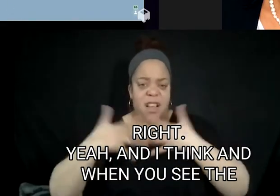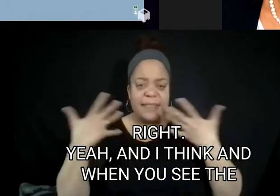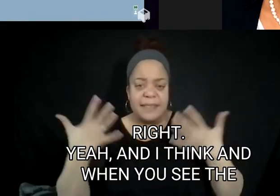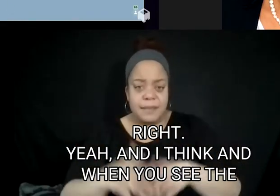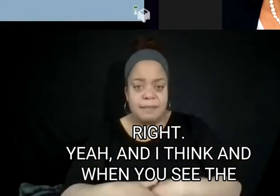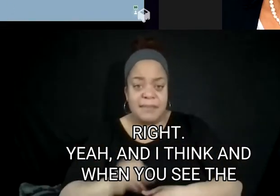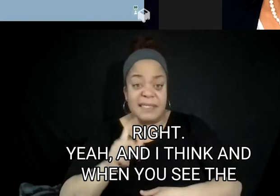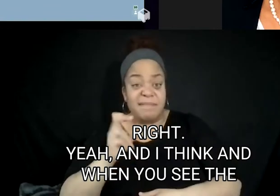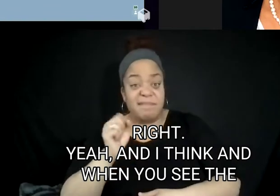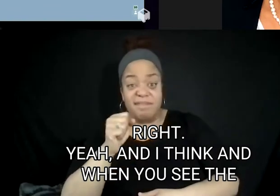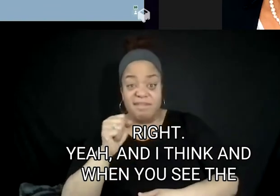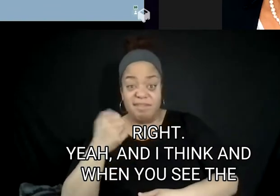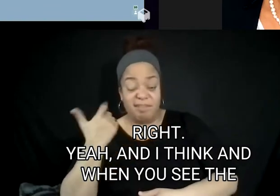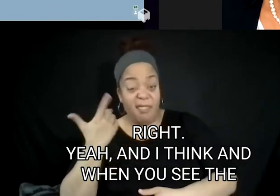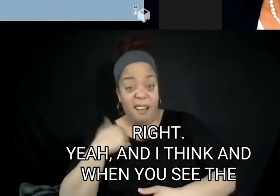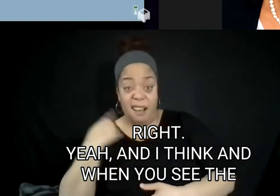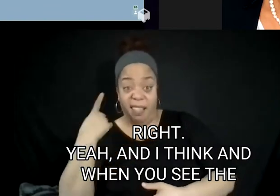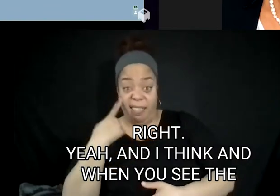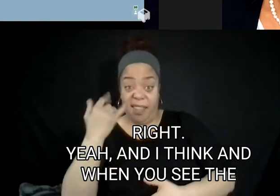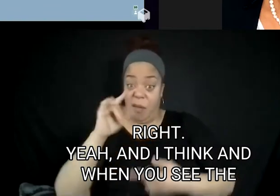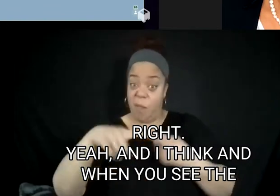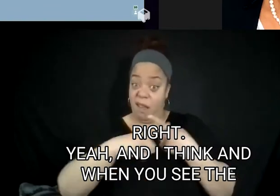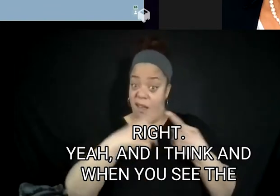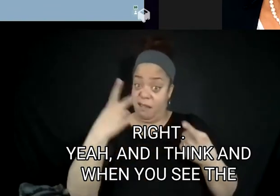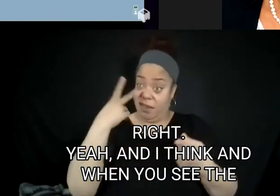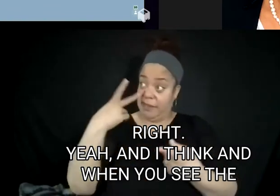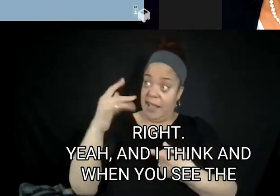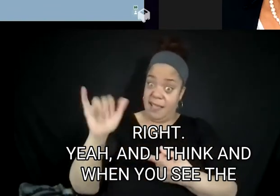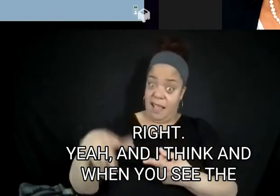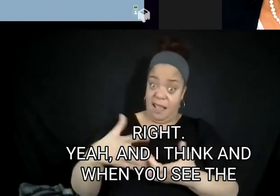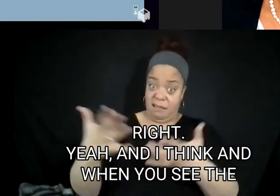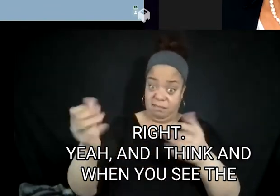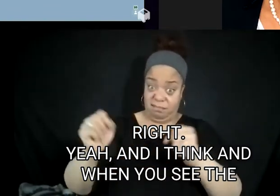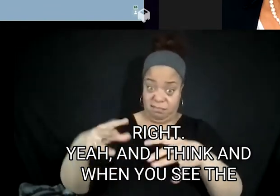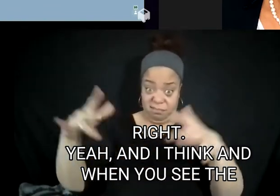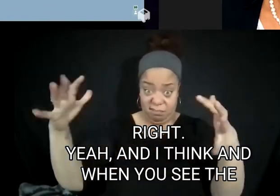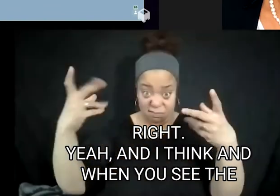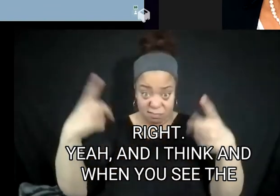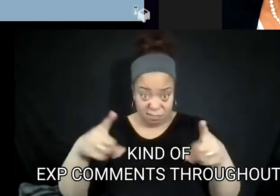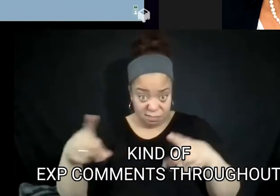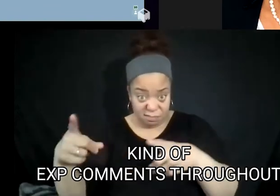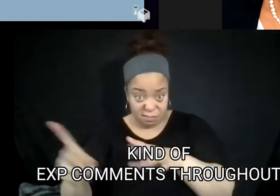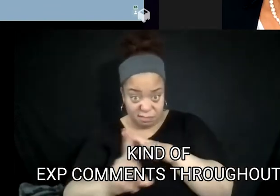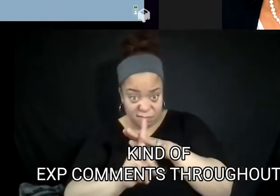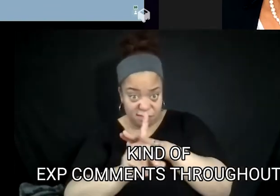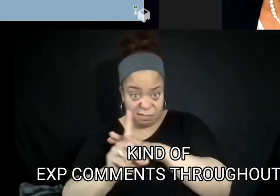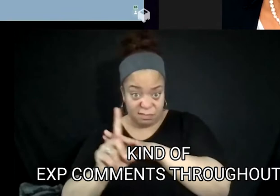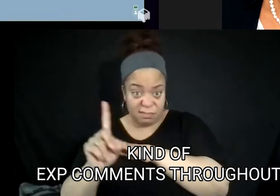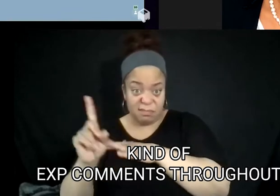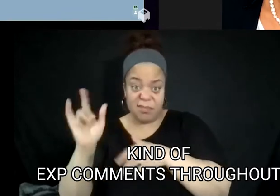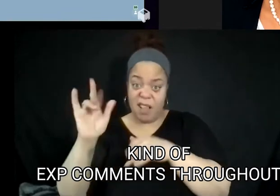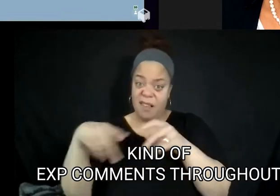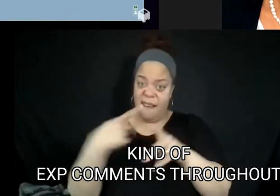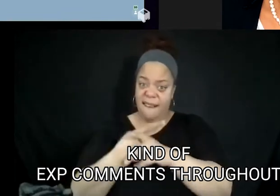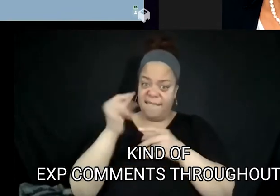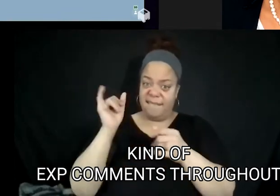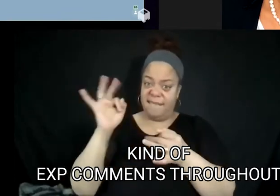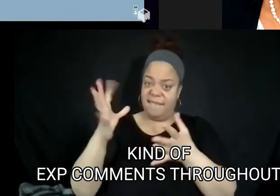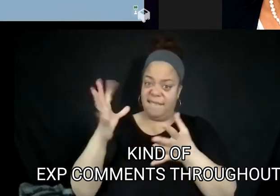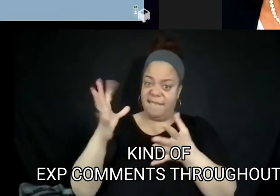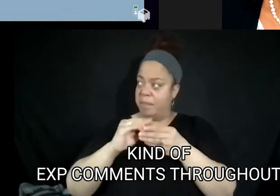see, you know, studying some of the early articles that covered indigenous folks in such, you know,